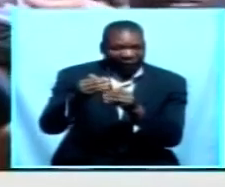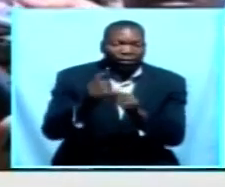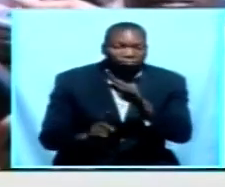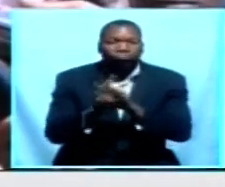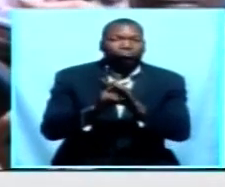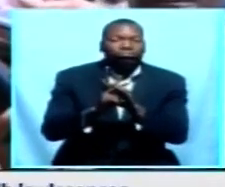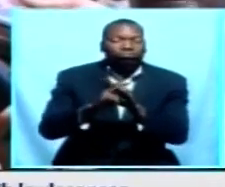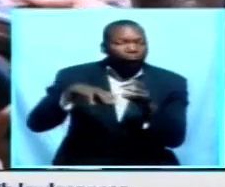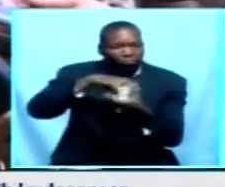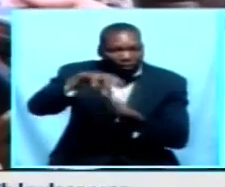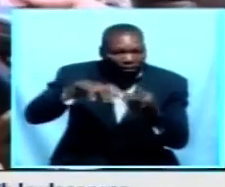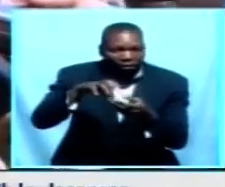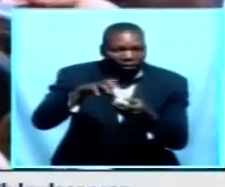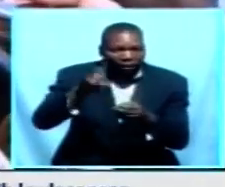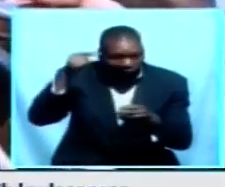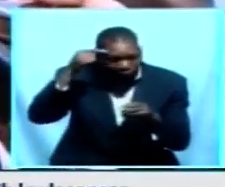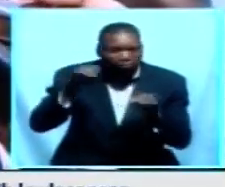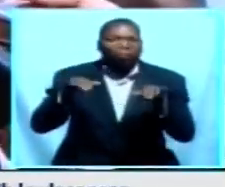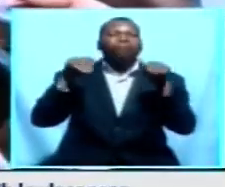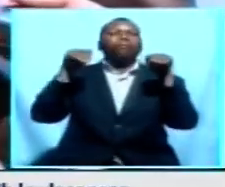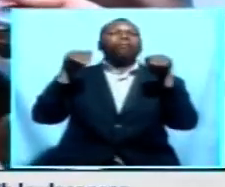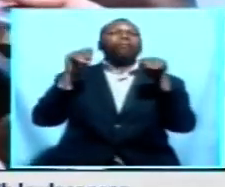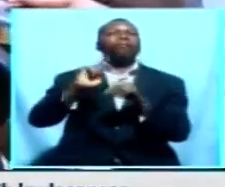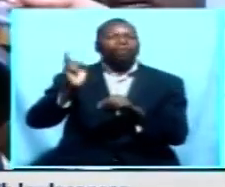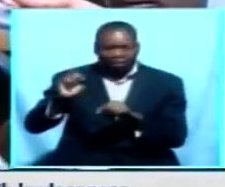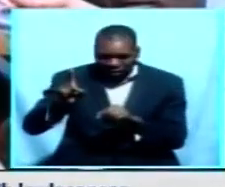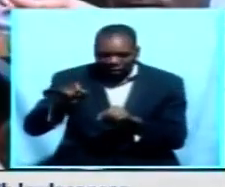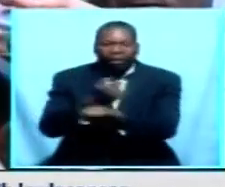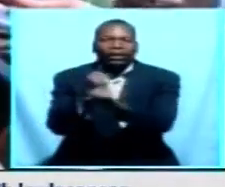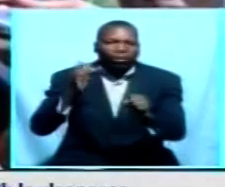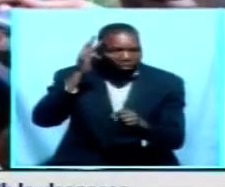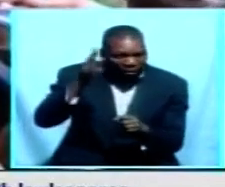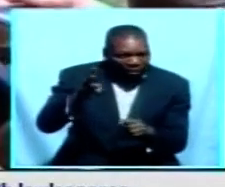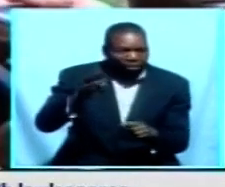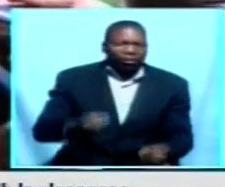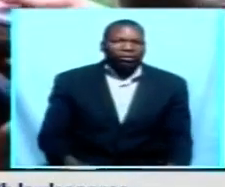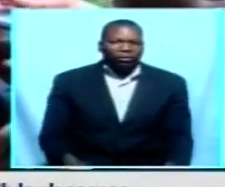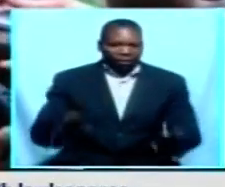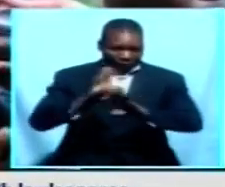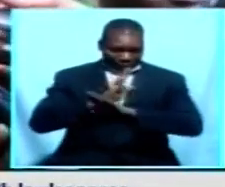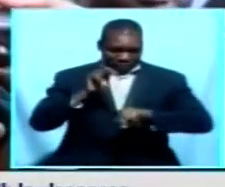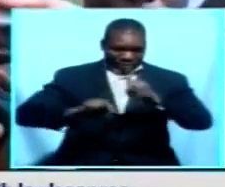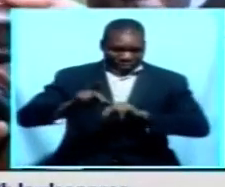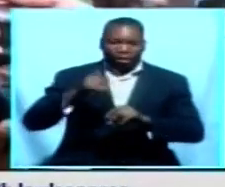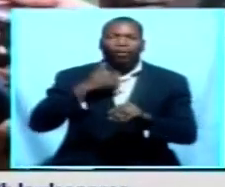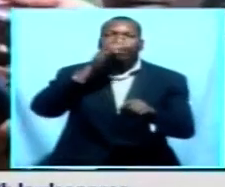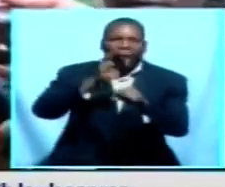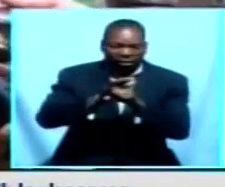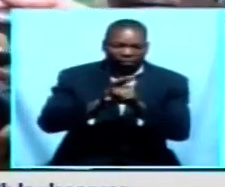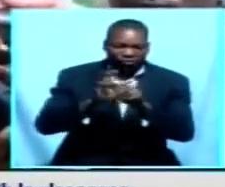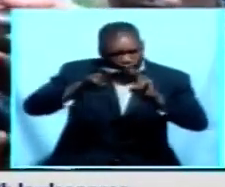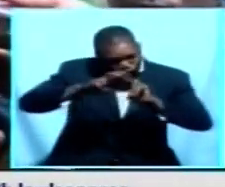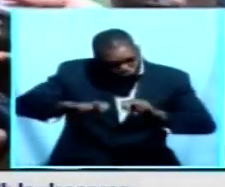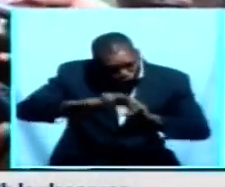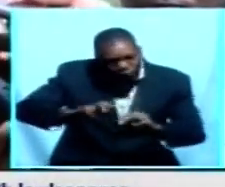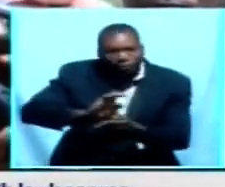government we will not sit back idle. We will find a solution to this. But let me just take advantage and assure the Zambian people that we will get to the bottom of this and